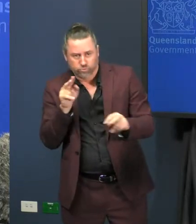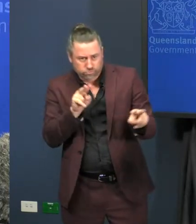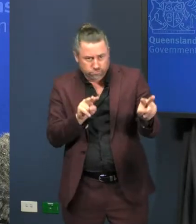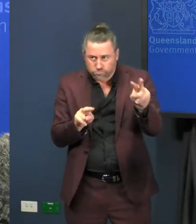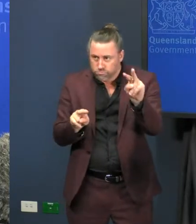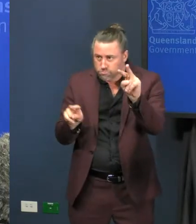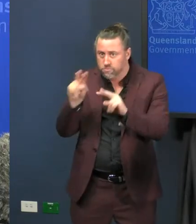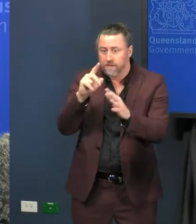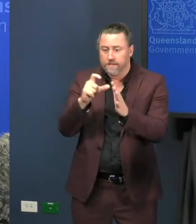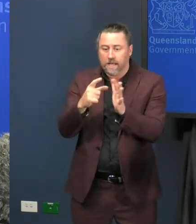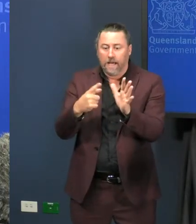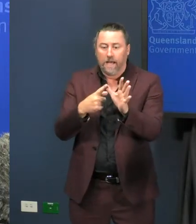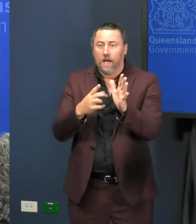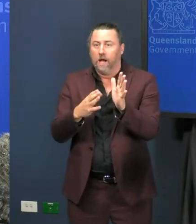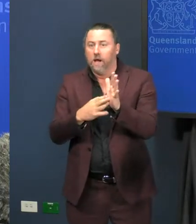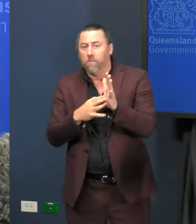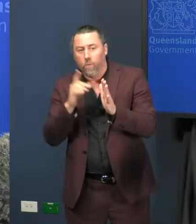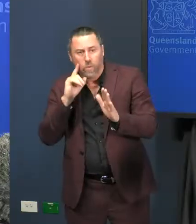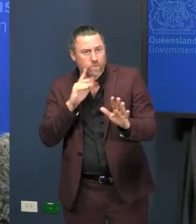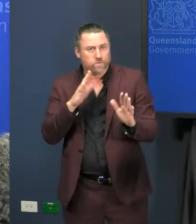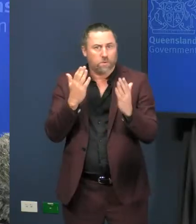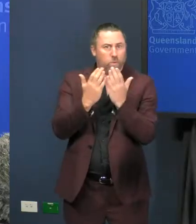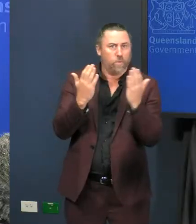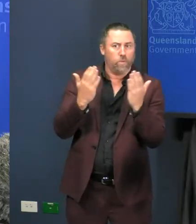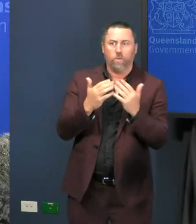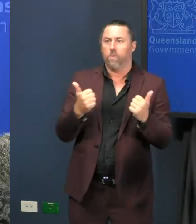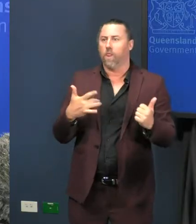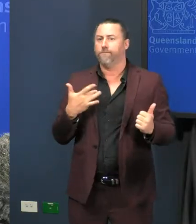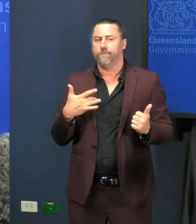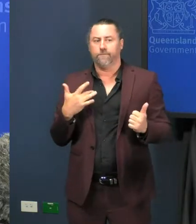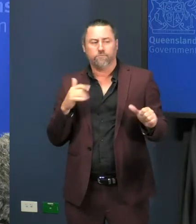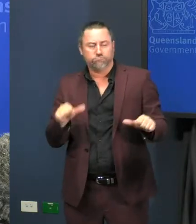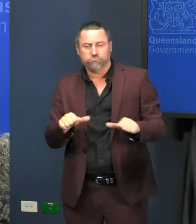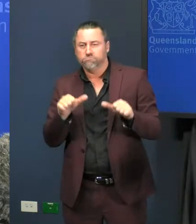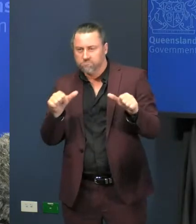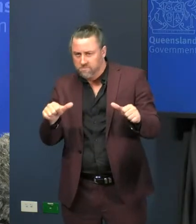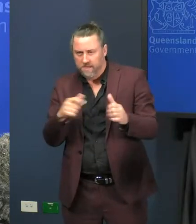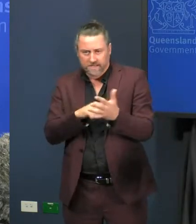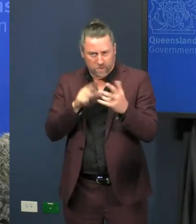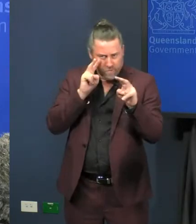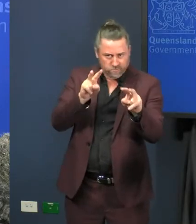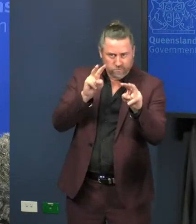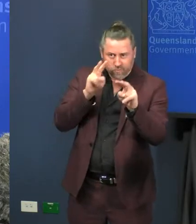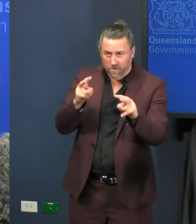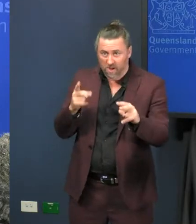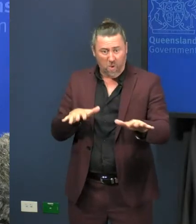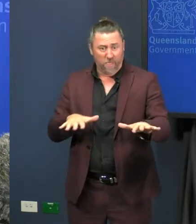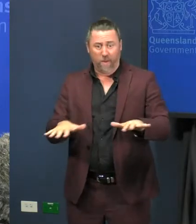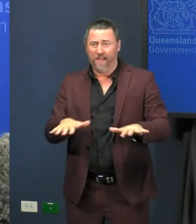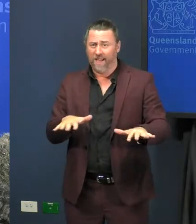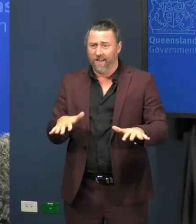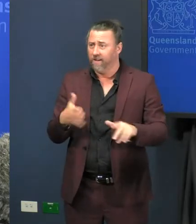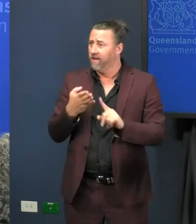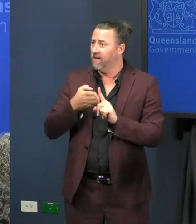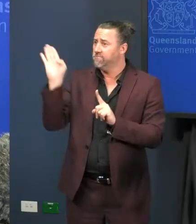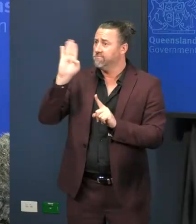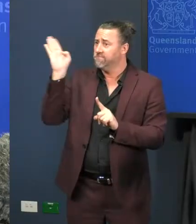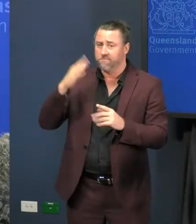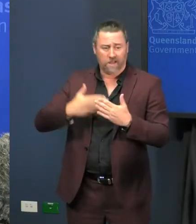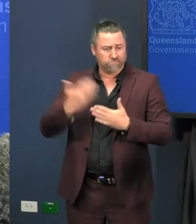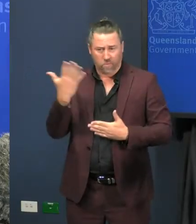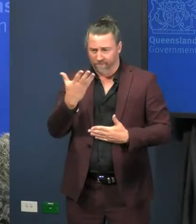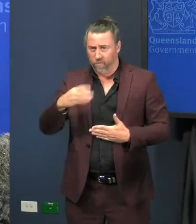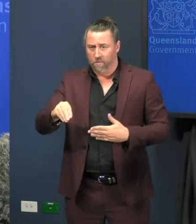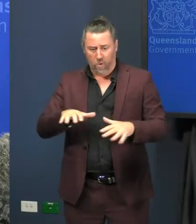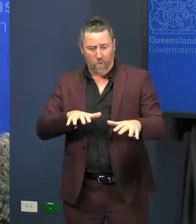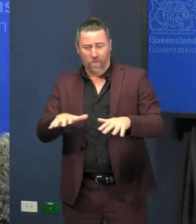checks on the dam. At this stage, it all looks fine, but the work will continue in that space. But it shows you the challenges that exist at both